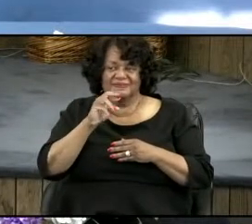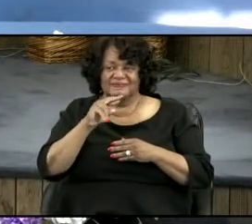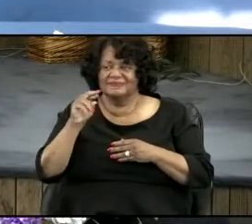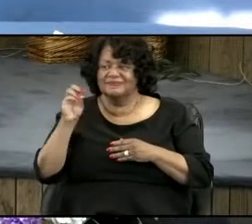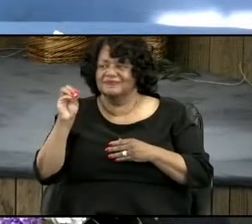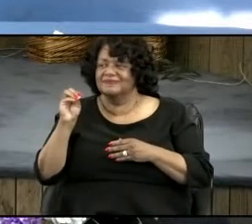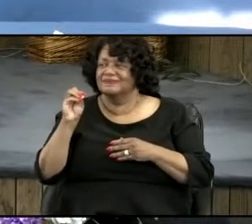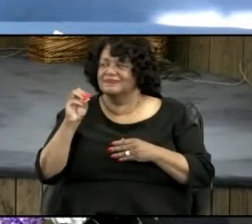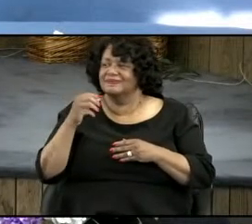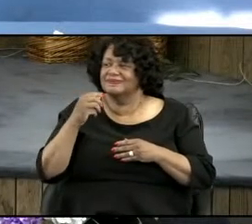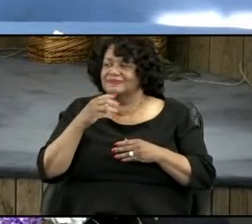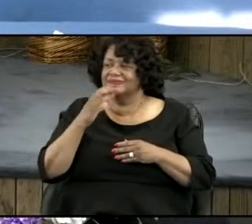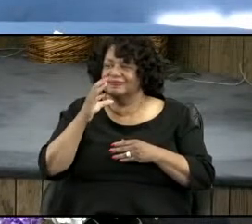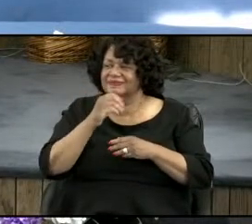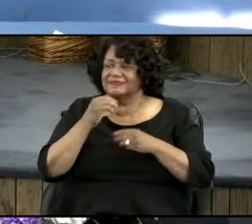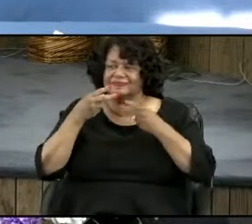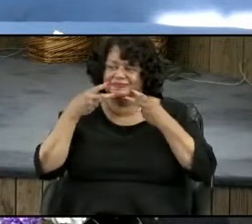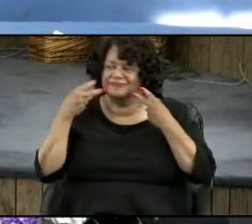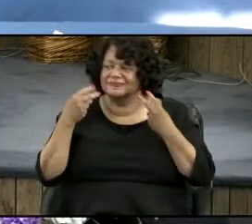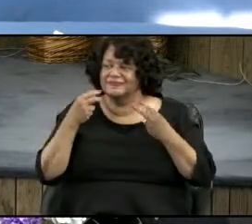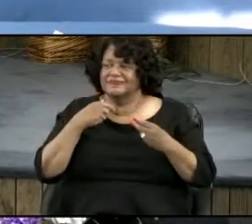take your mask off, I can guess it.